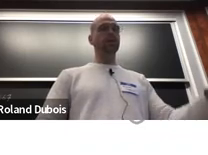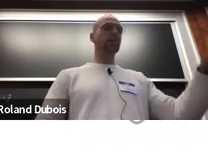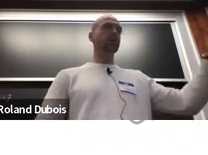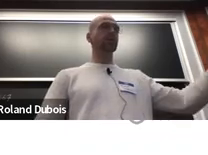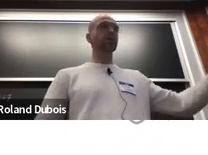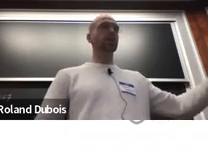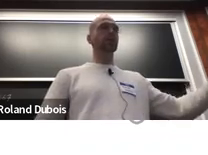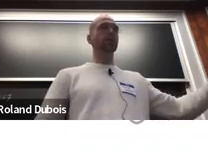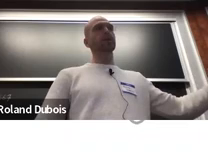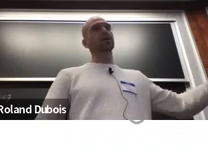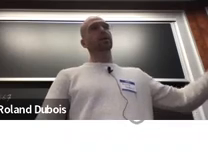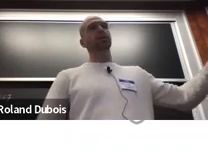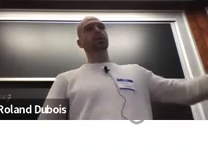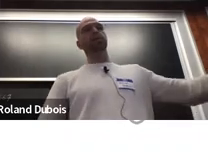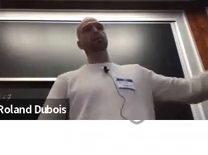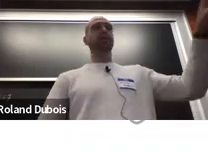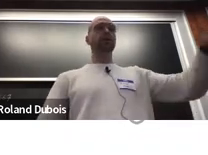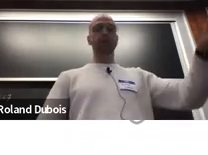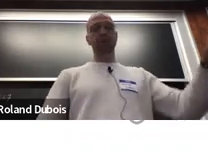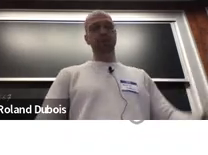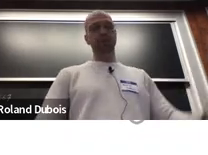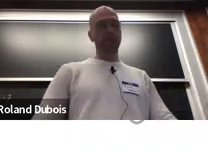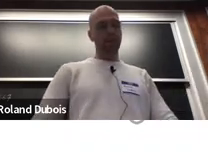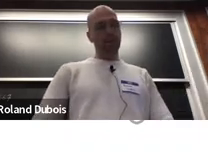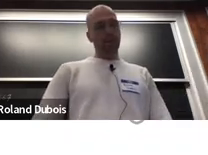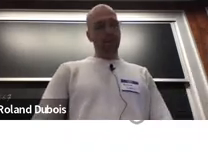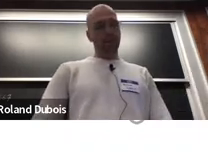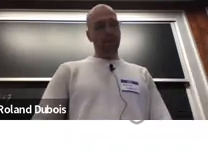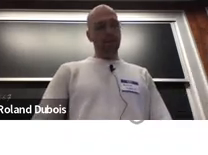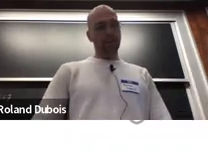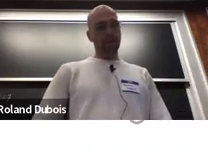Google Resonance JavaScript library available in A-Frame as well.